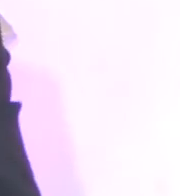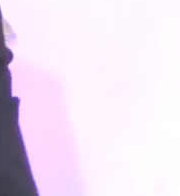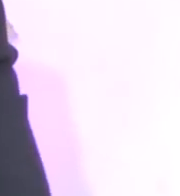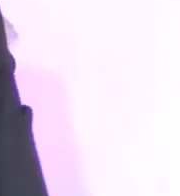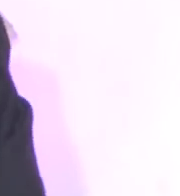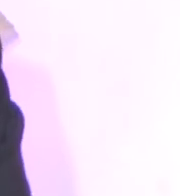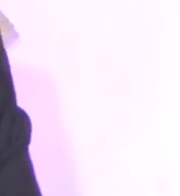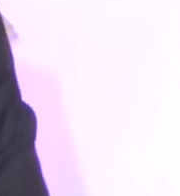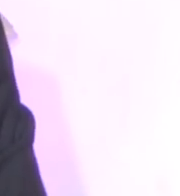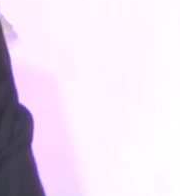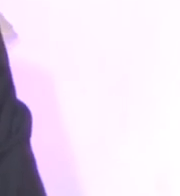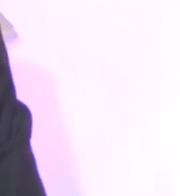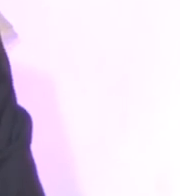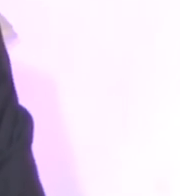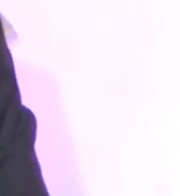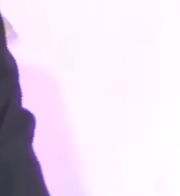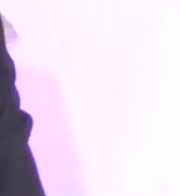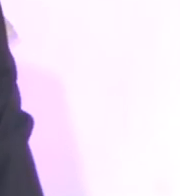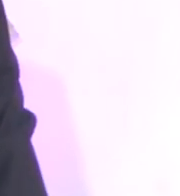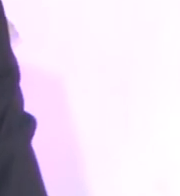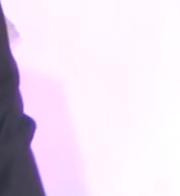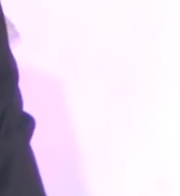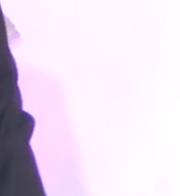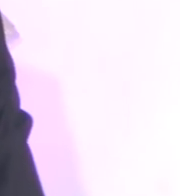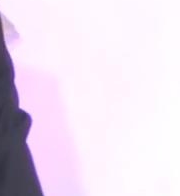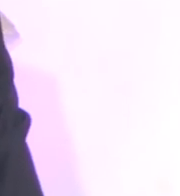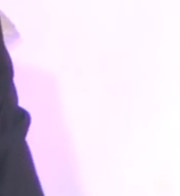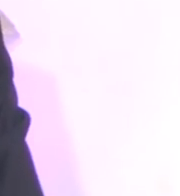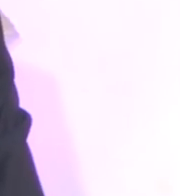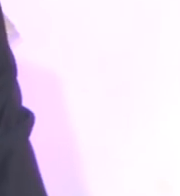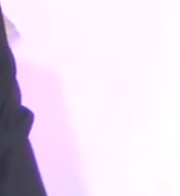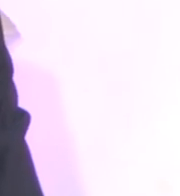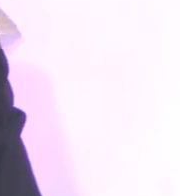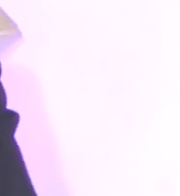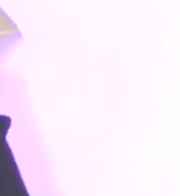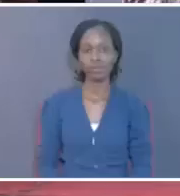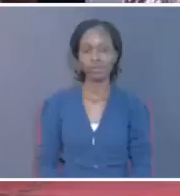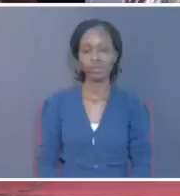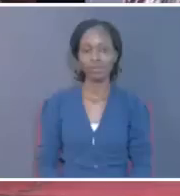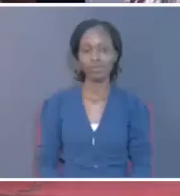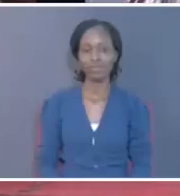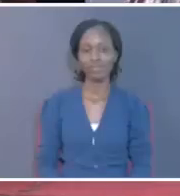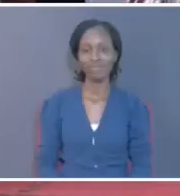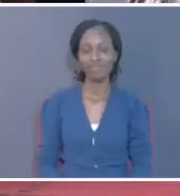attitude even as we get to the service right now. Welcome to CITAM Broadcast Service. Enjoy yourself.